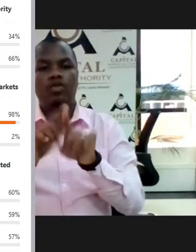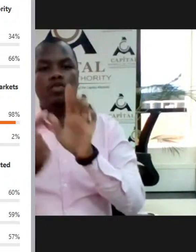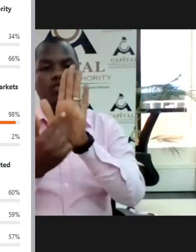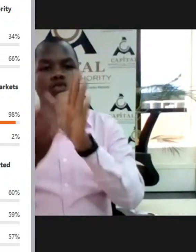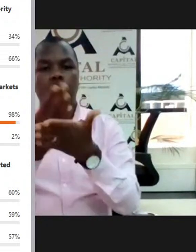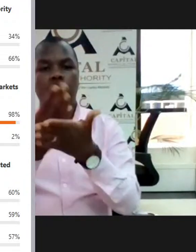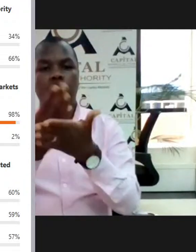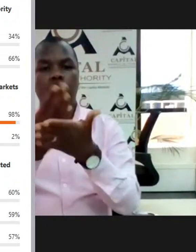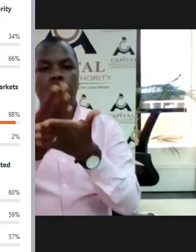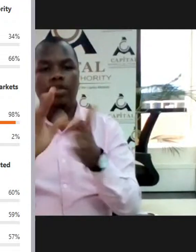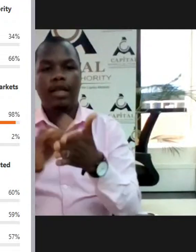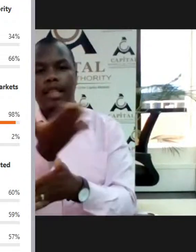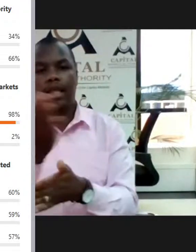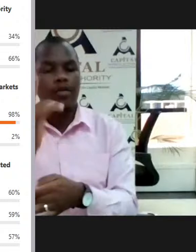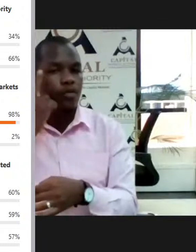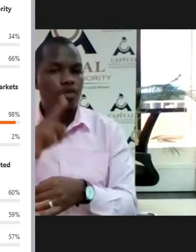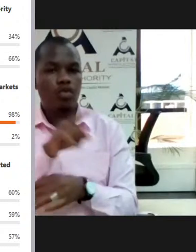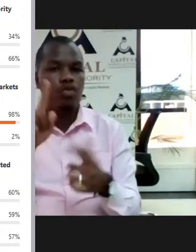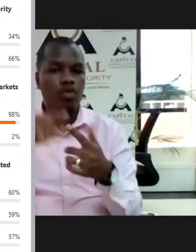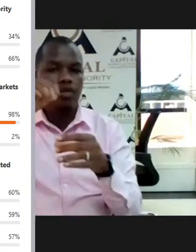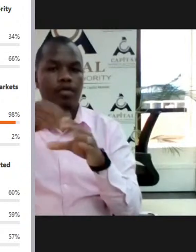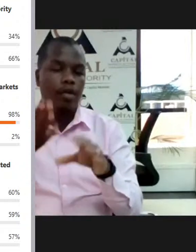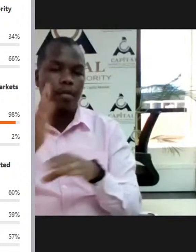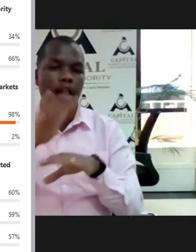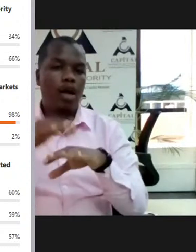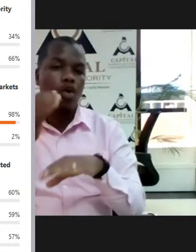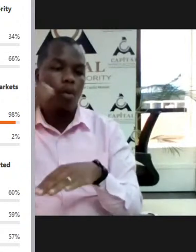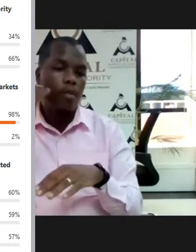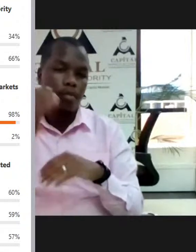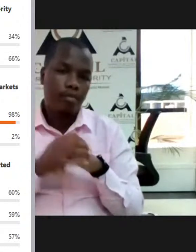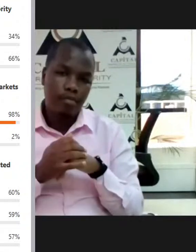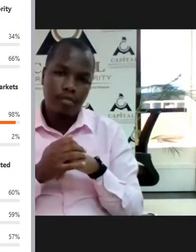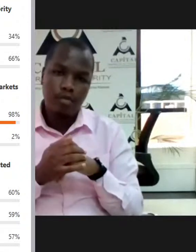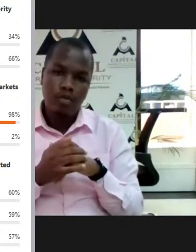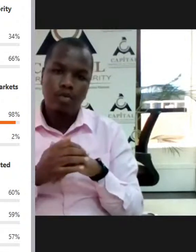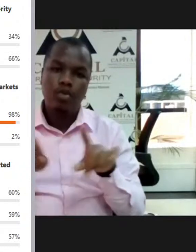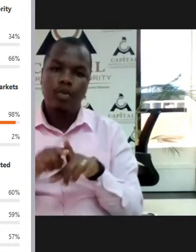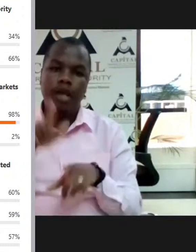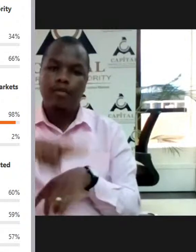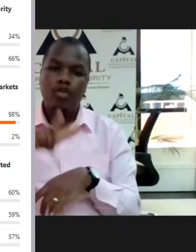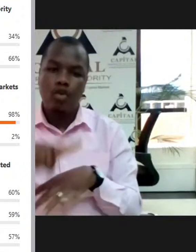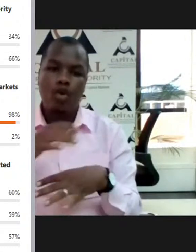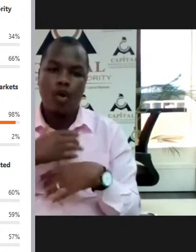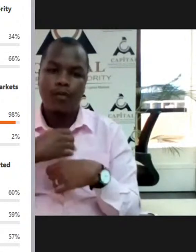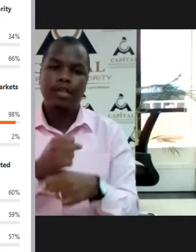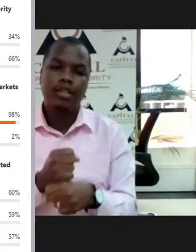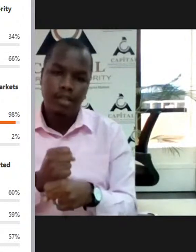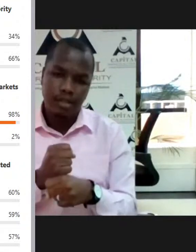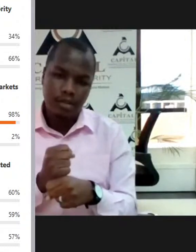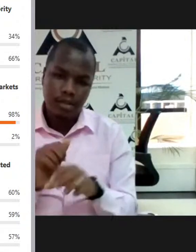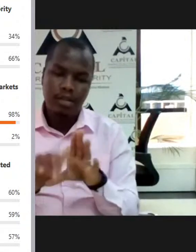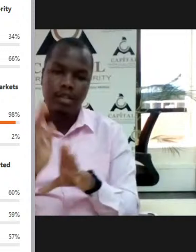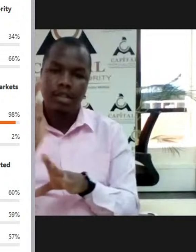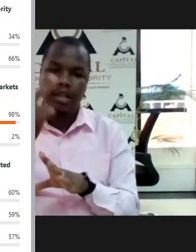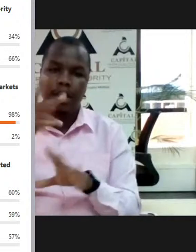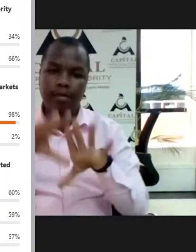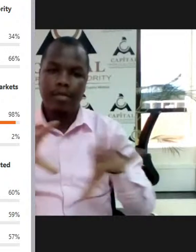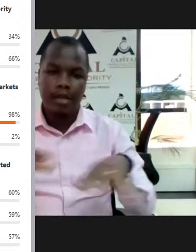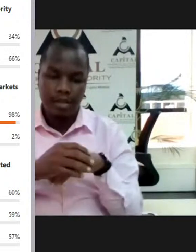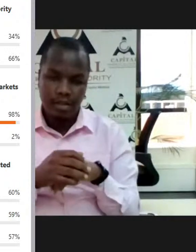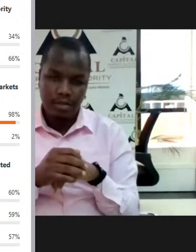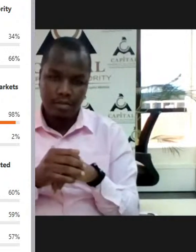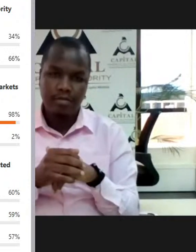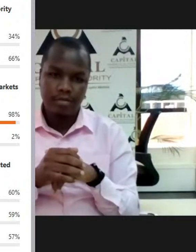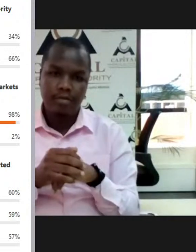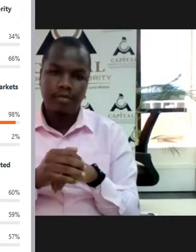opportunities that are there for you to invest back at home. There's also low confidence in Kenya's capital markets at 14%. I think